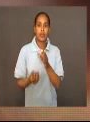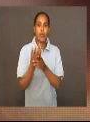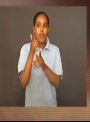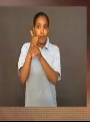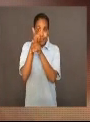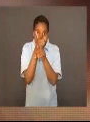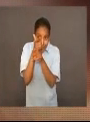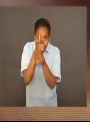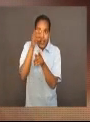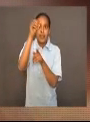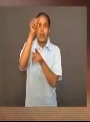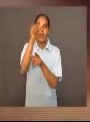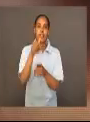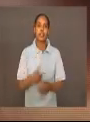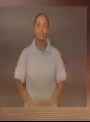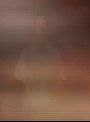of gunpowder.